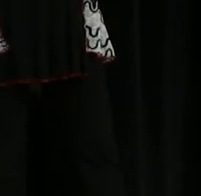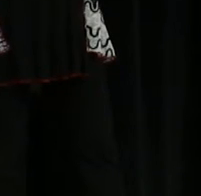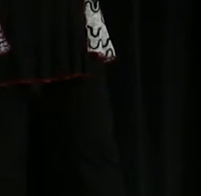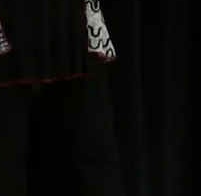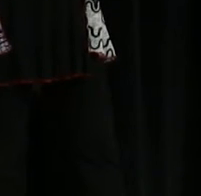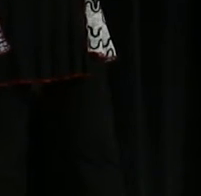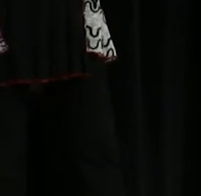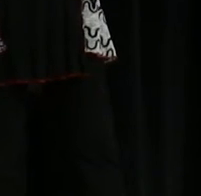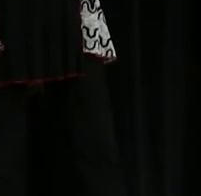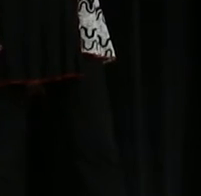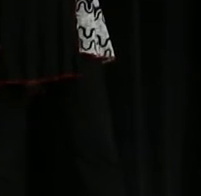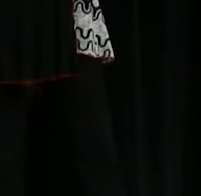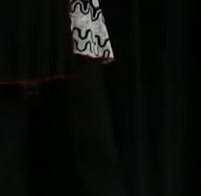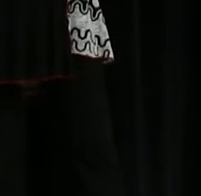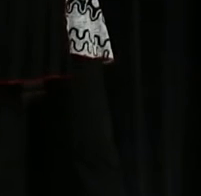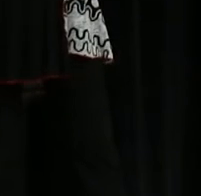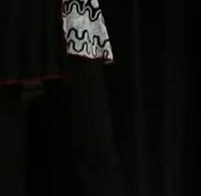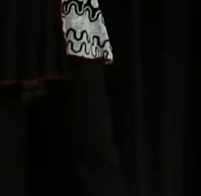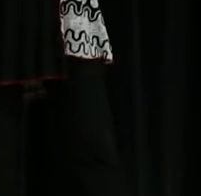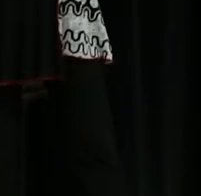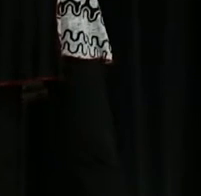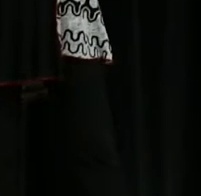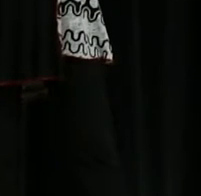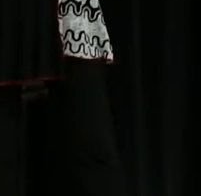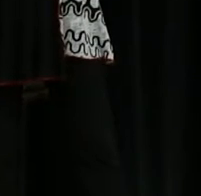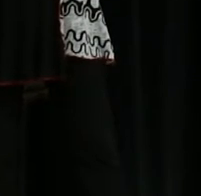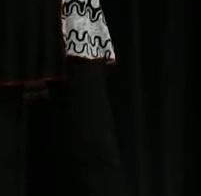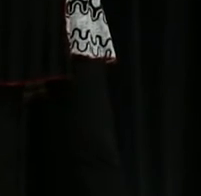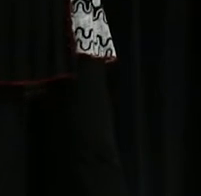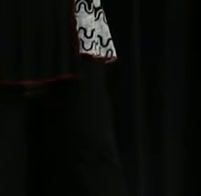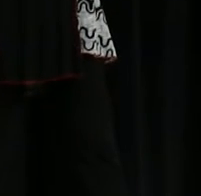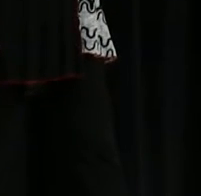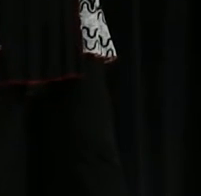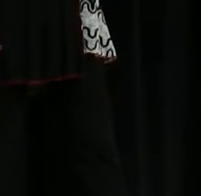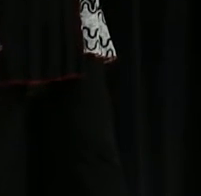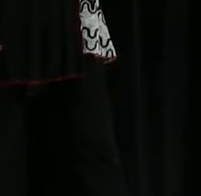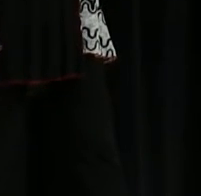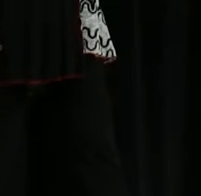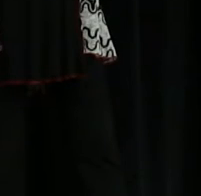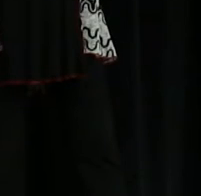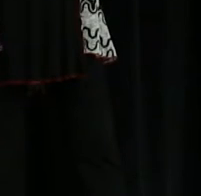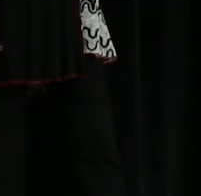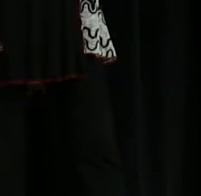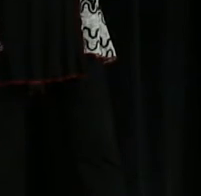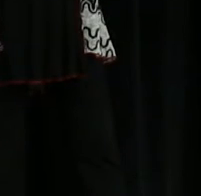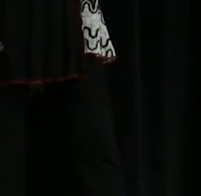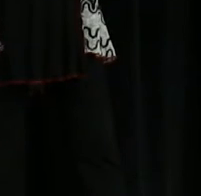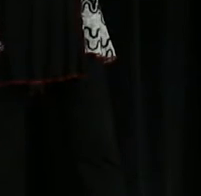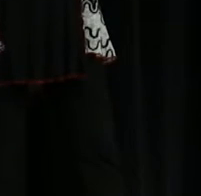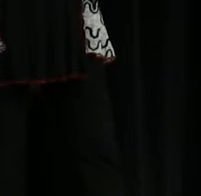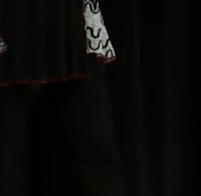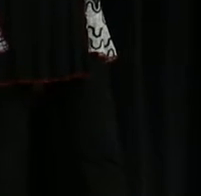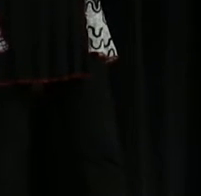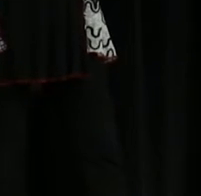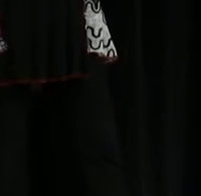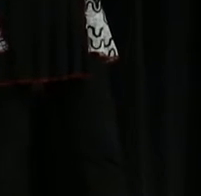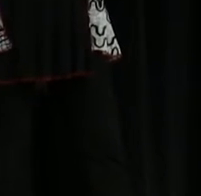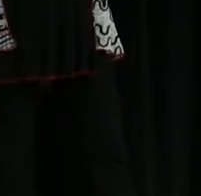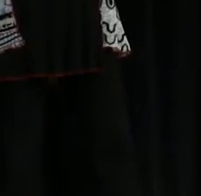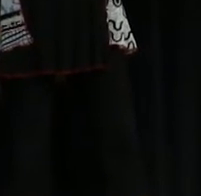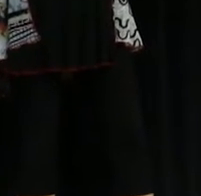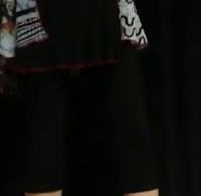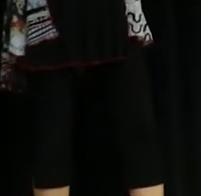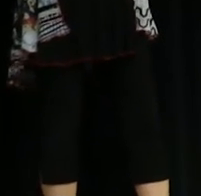students most excel. And if they can find a place to excel, everything else becomes a little bit easier. So at CSDB, we